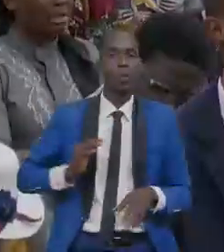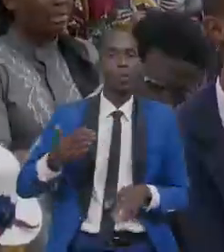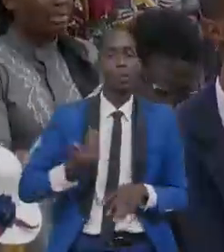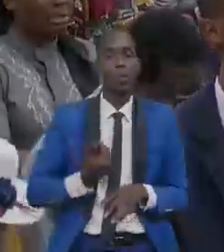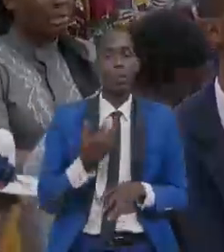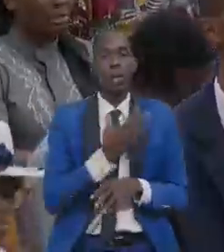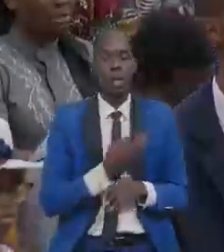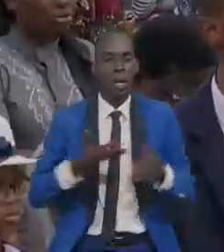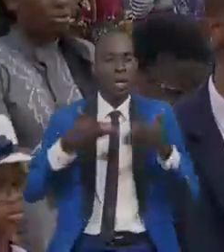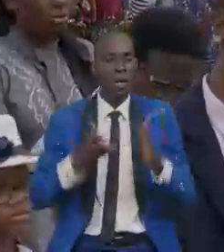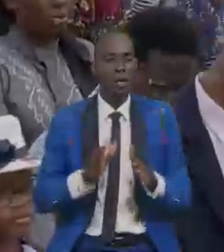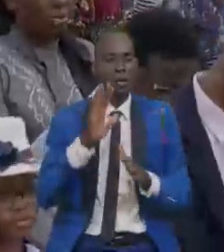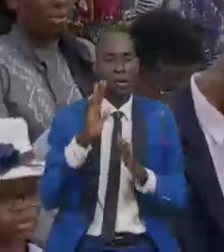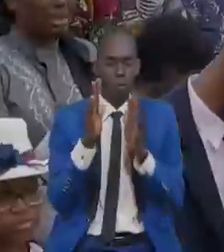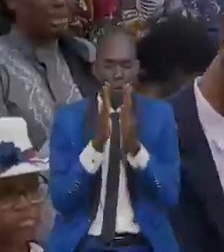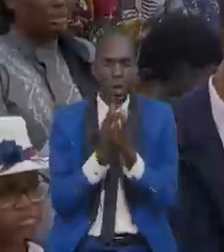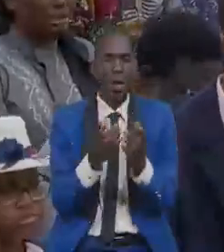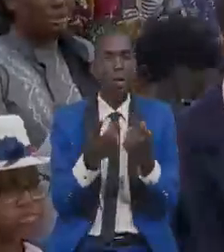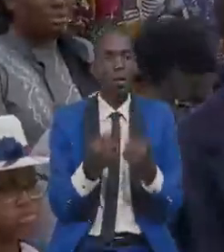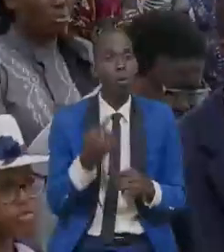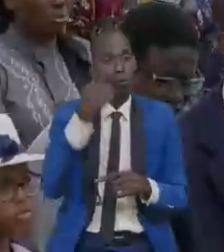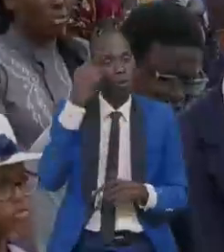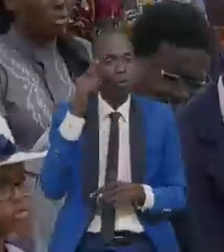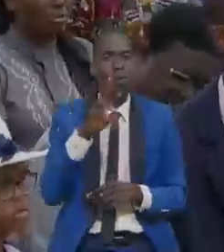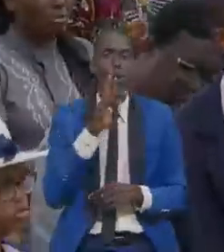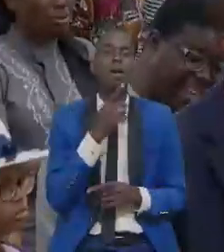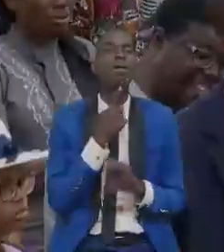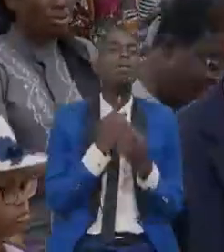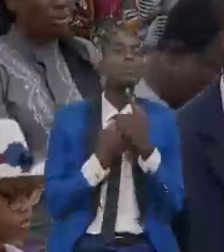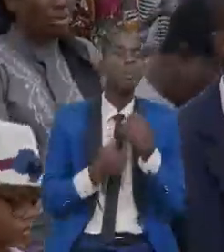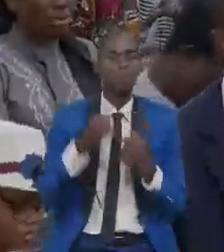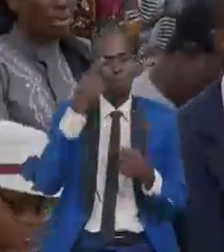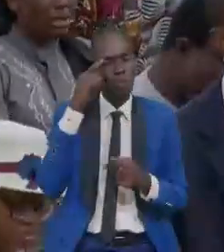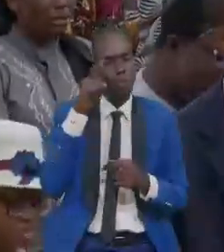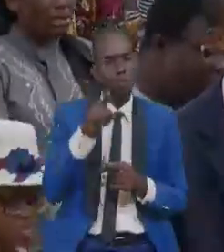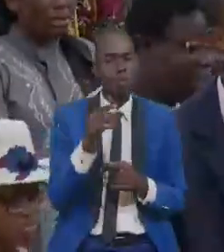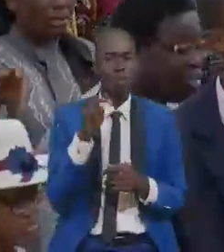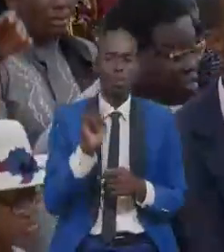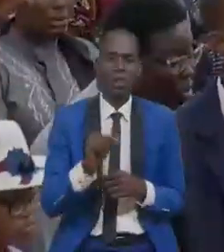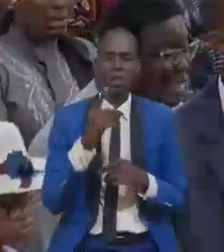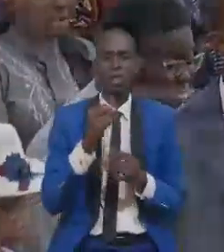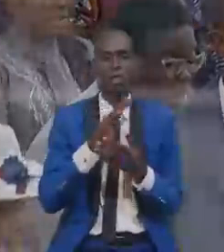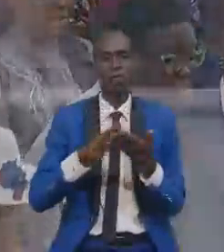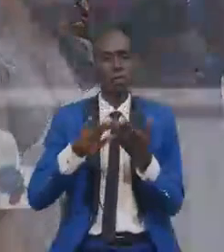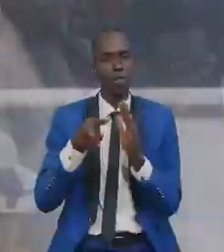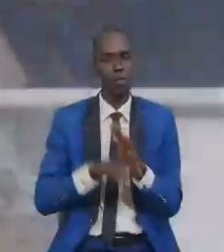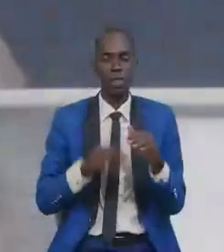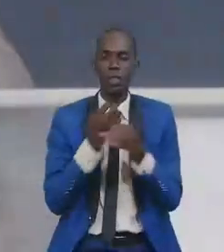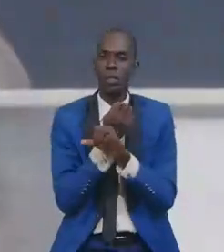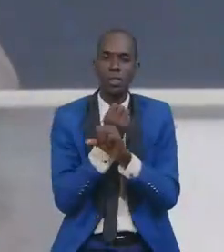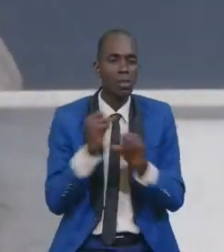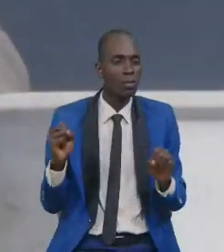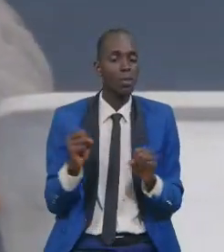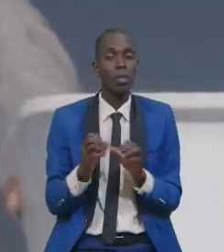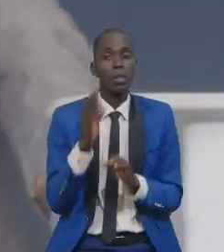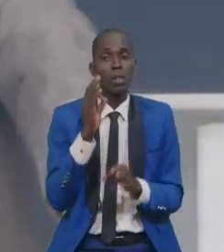prayer come because you are thirsty, because you need the forgiveness, salvation so precious. If you are